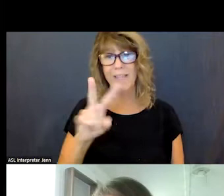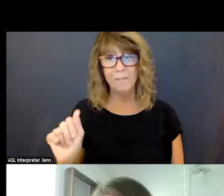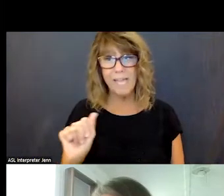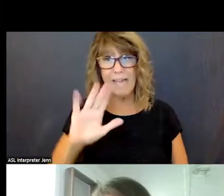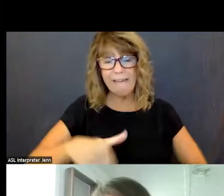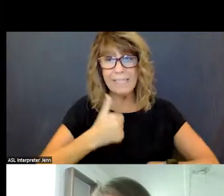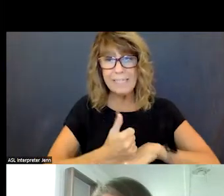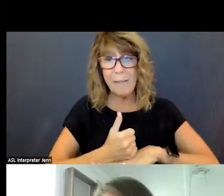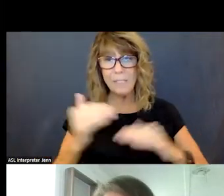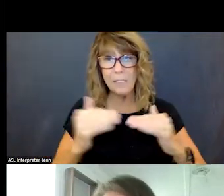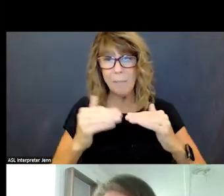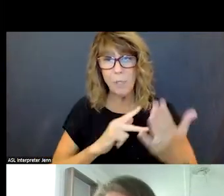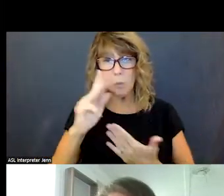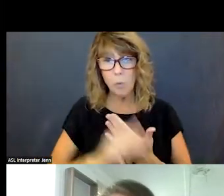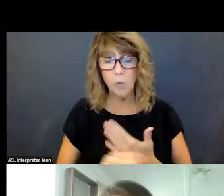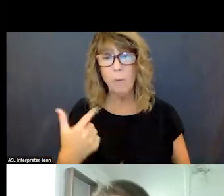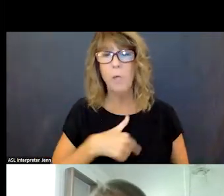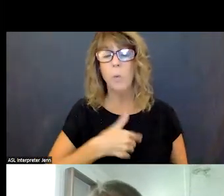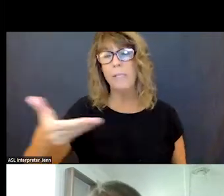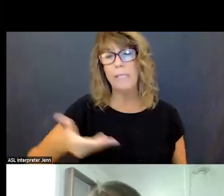establishing the peer program, and we invited